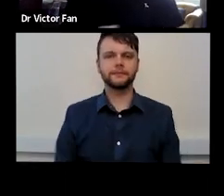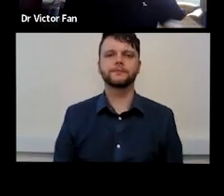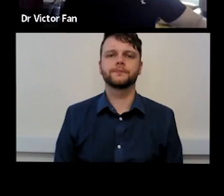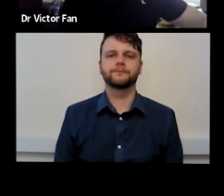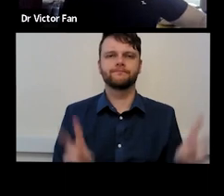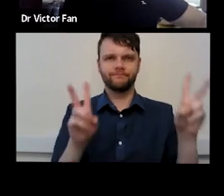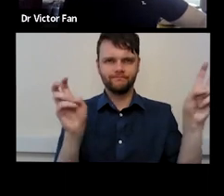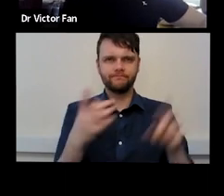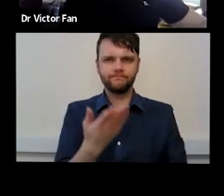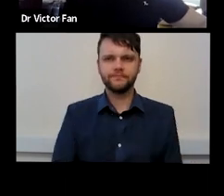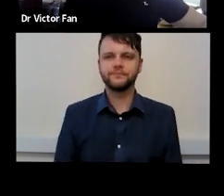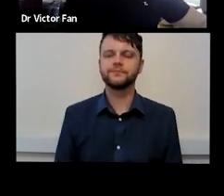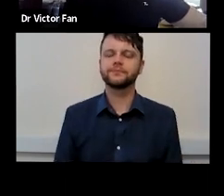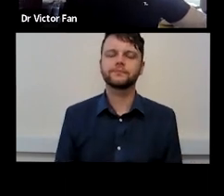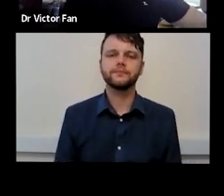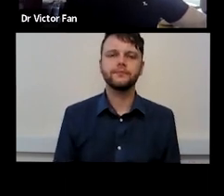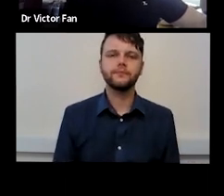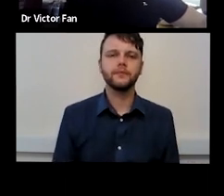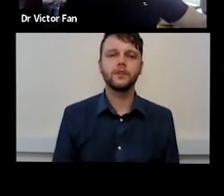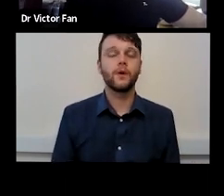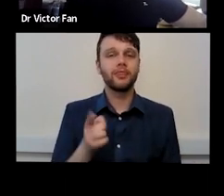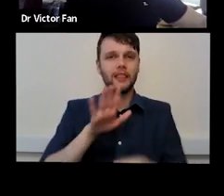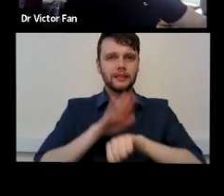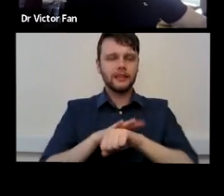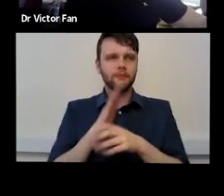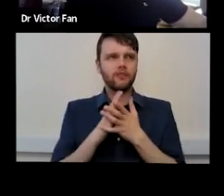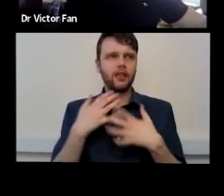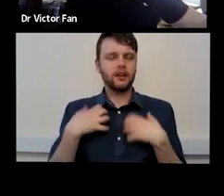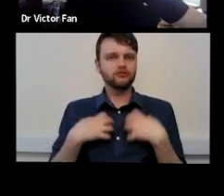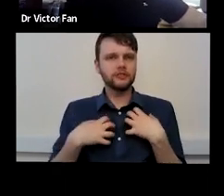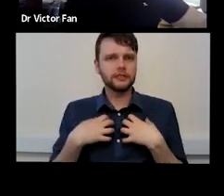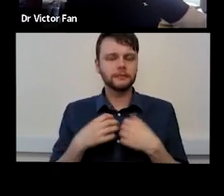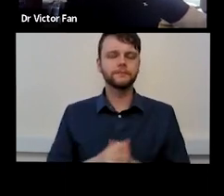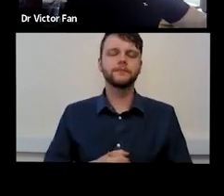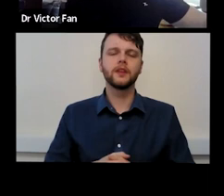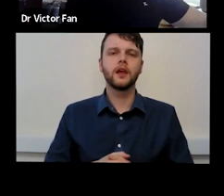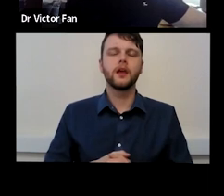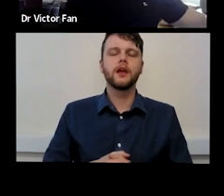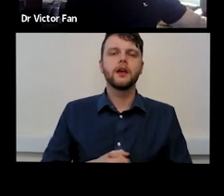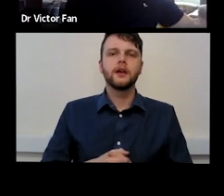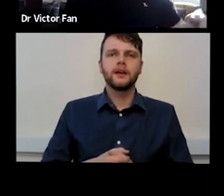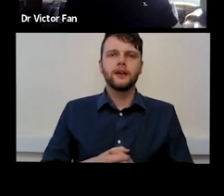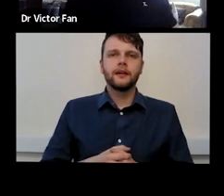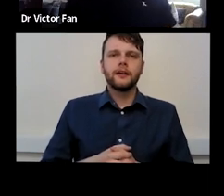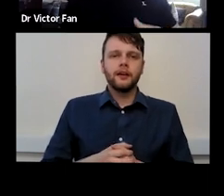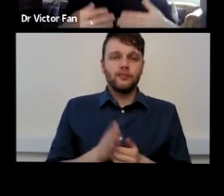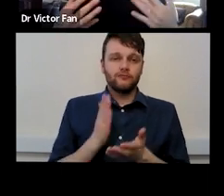So the idea at the time was really interesting. And as a matter of fact, it was